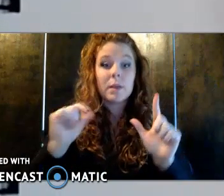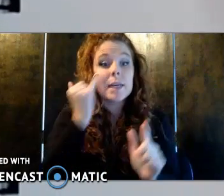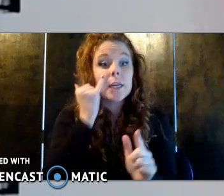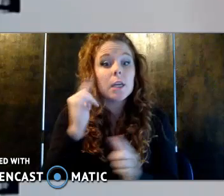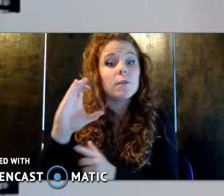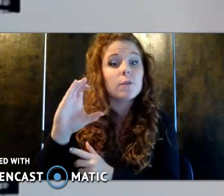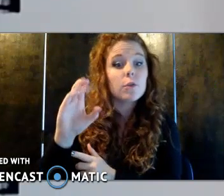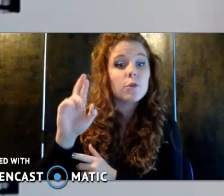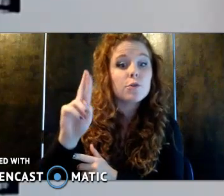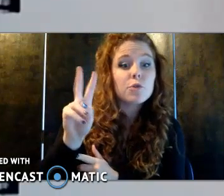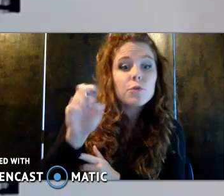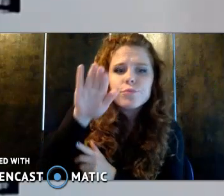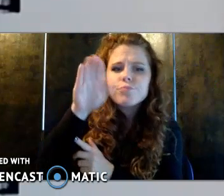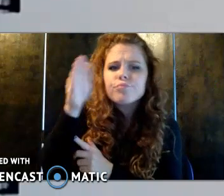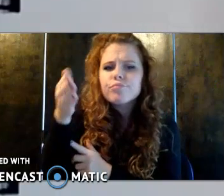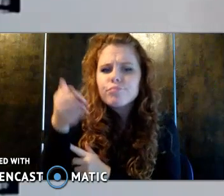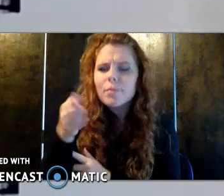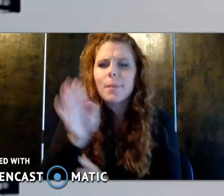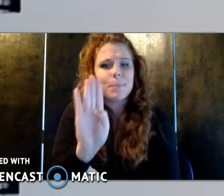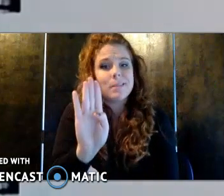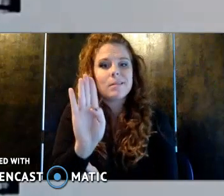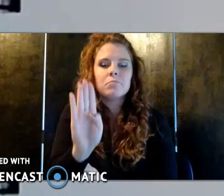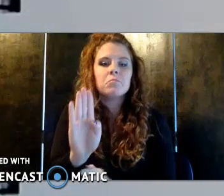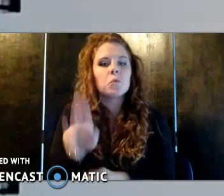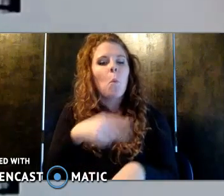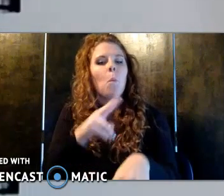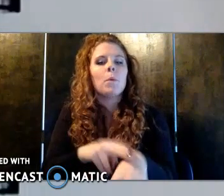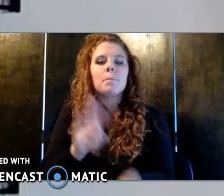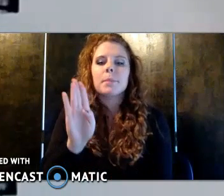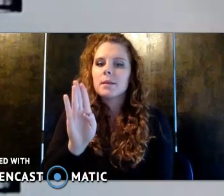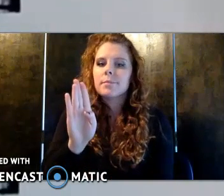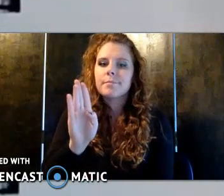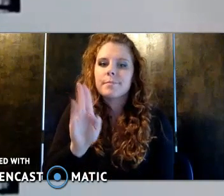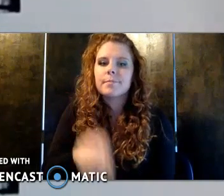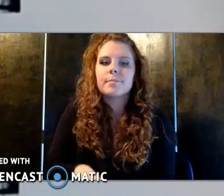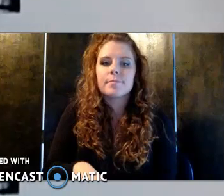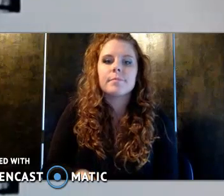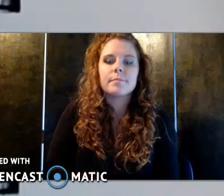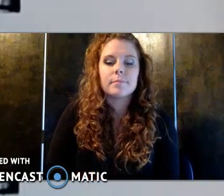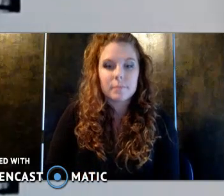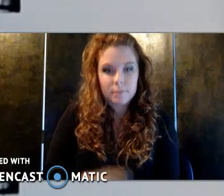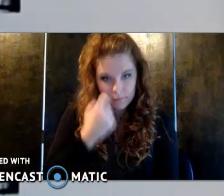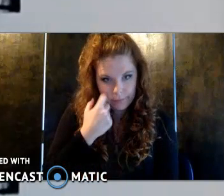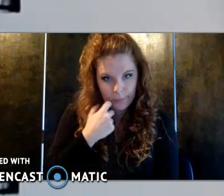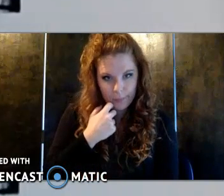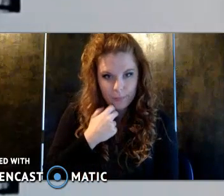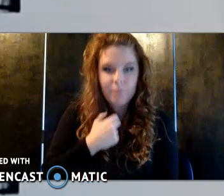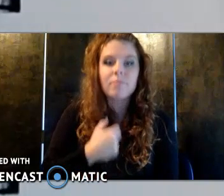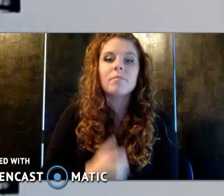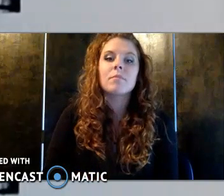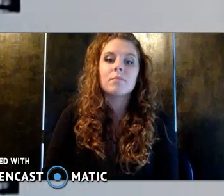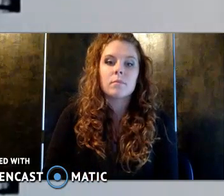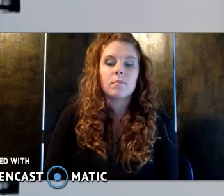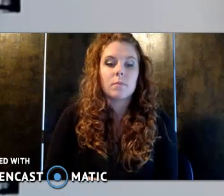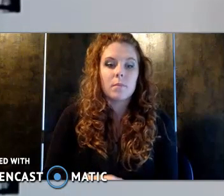curved like a B, I would just make a nice print B, and then I would make my